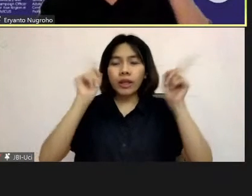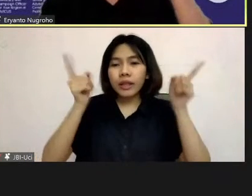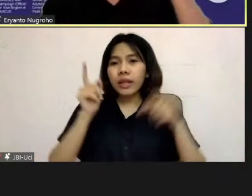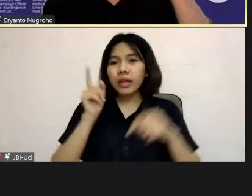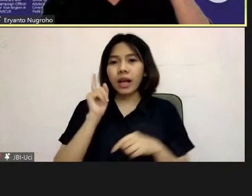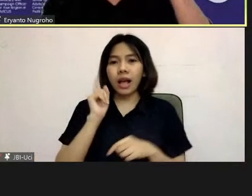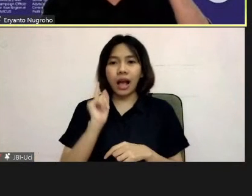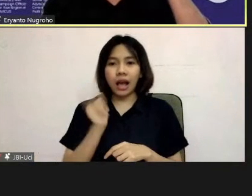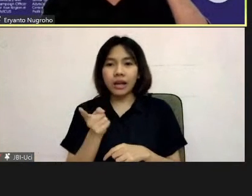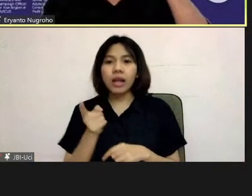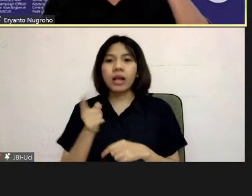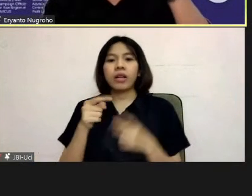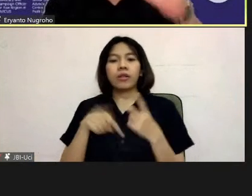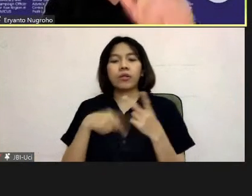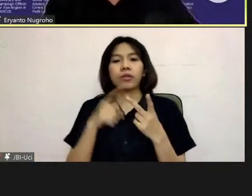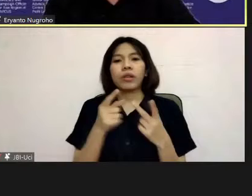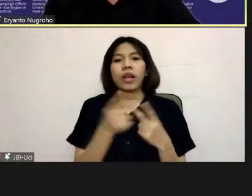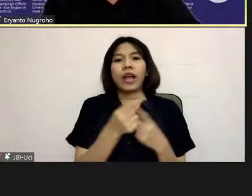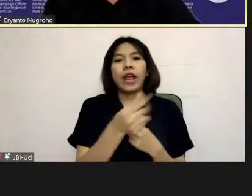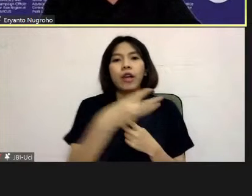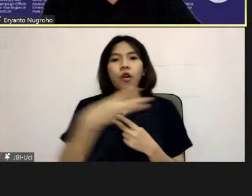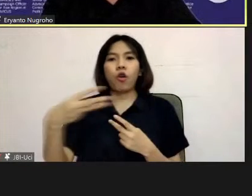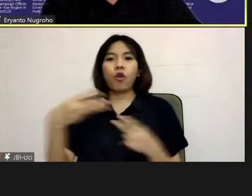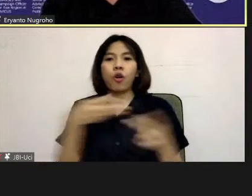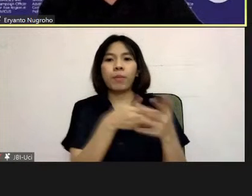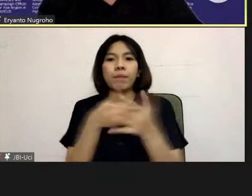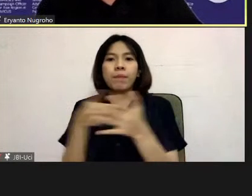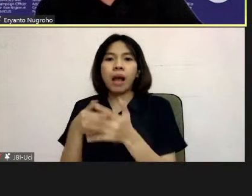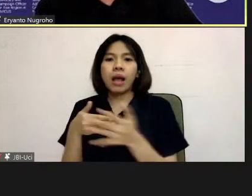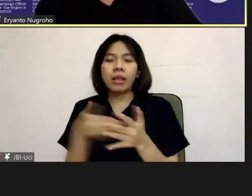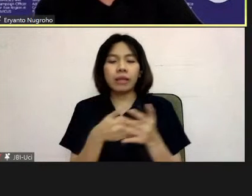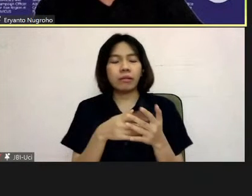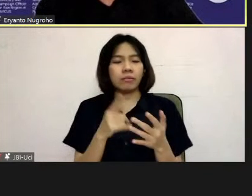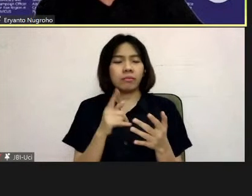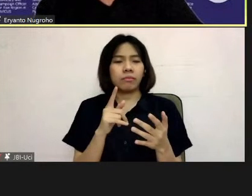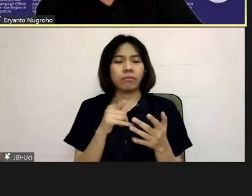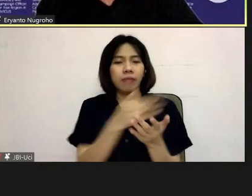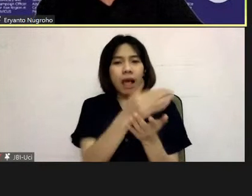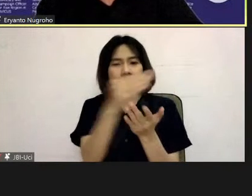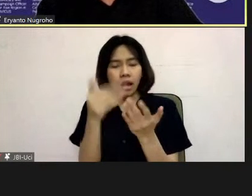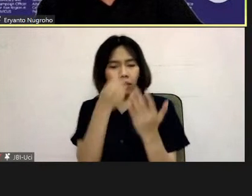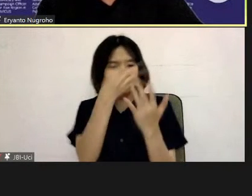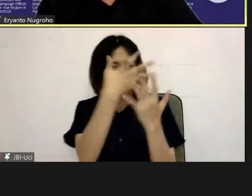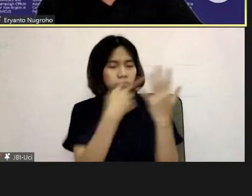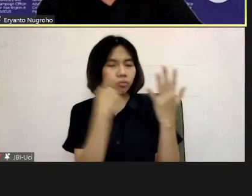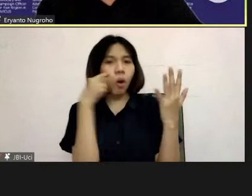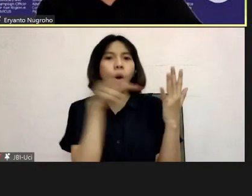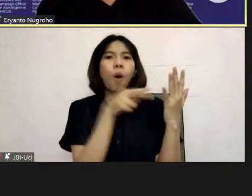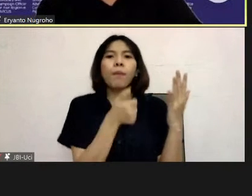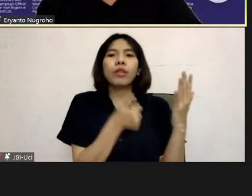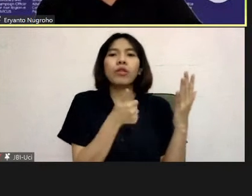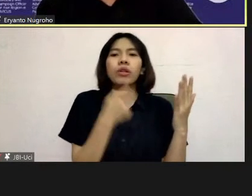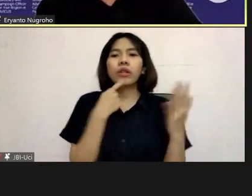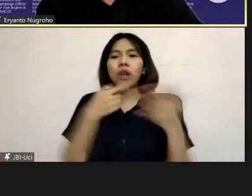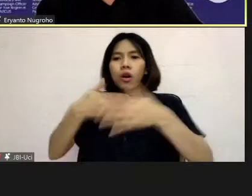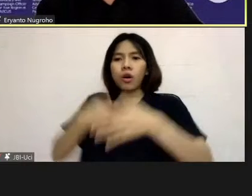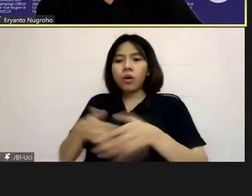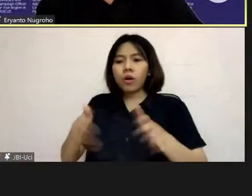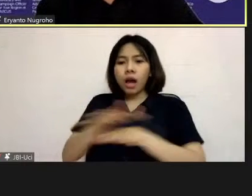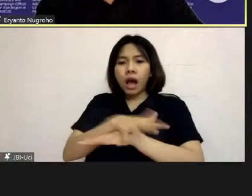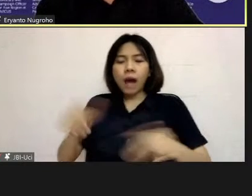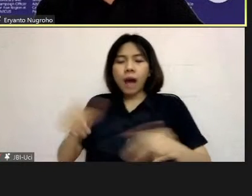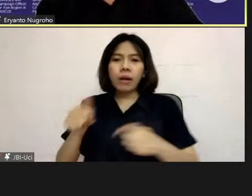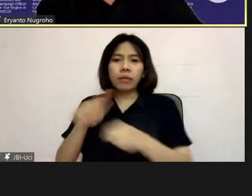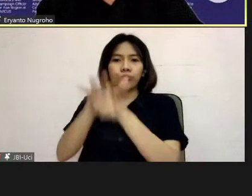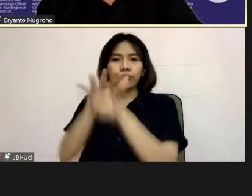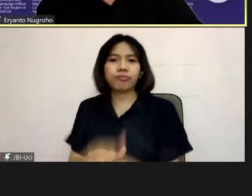the economies and various index and data showing the shrinking civic space is happening.